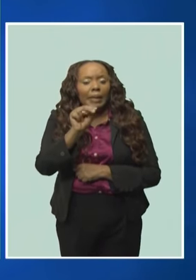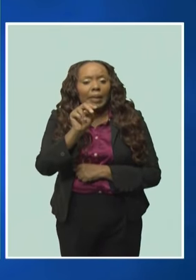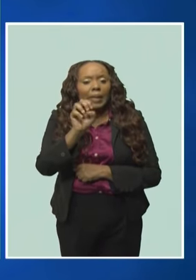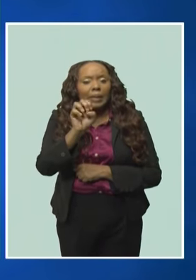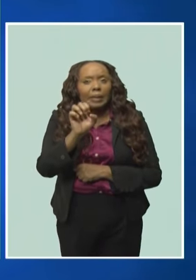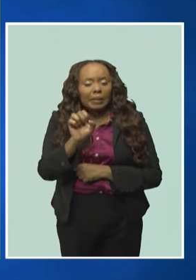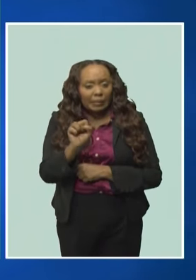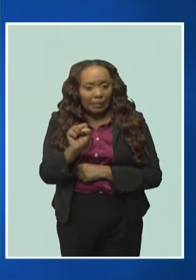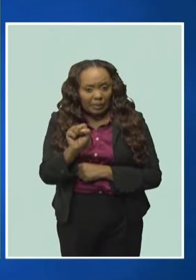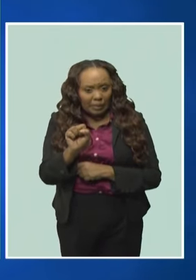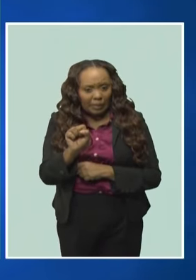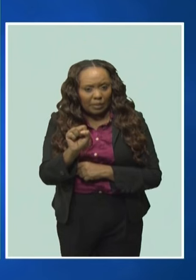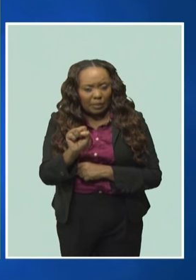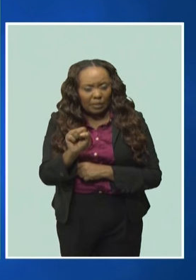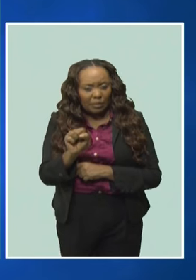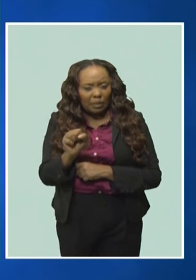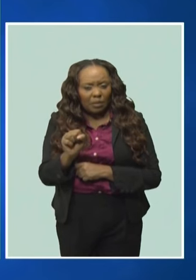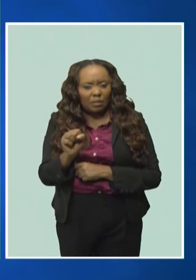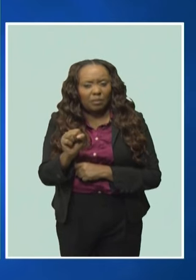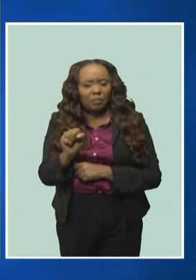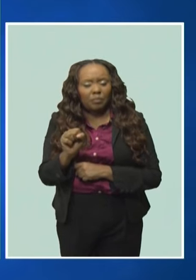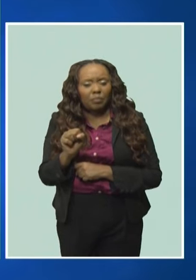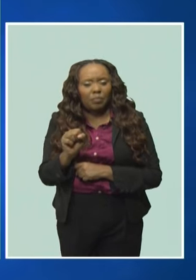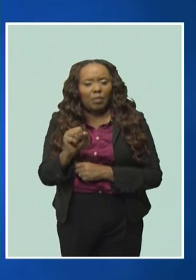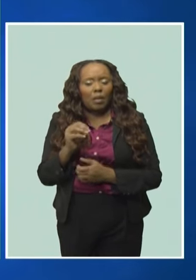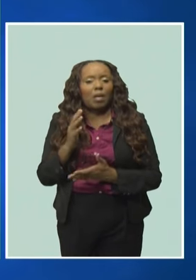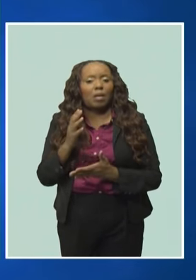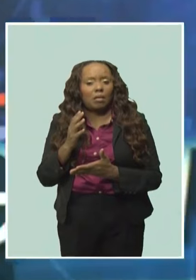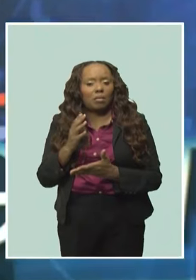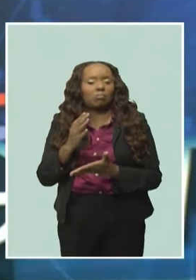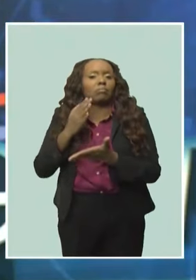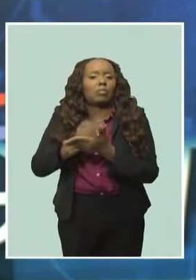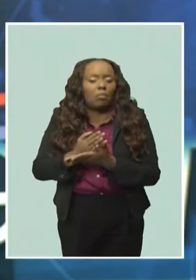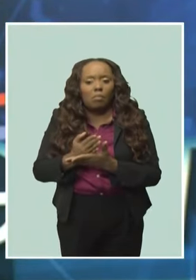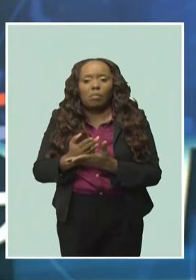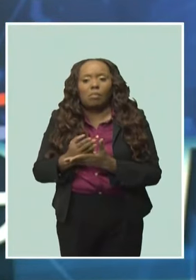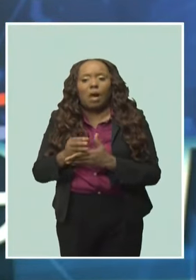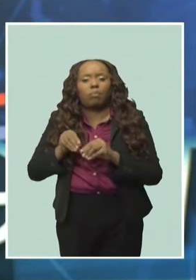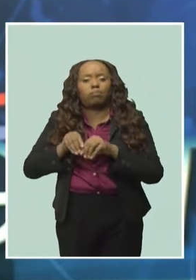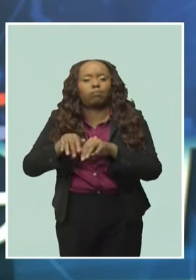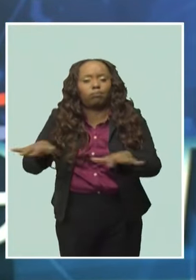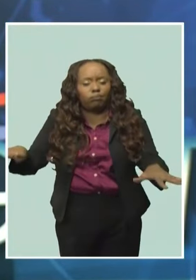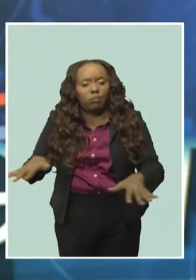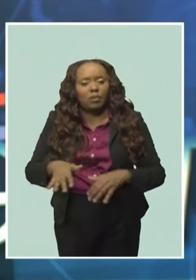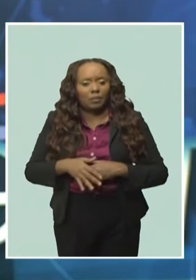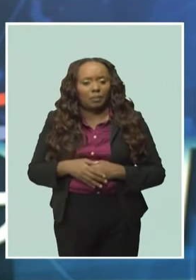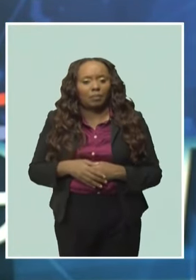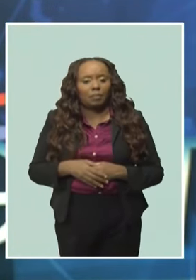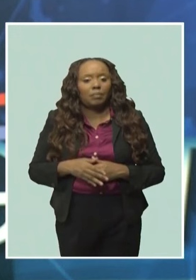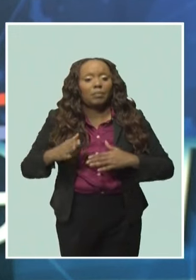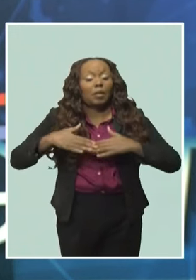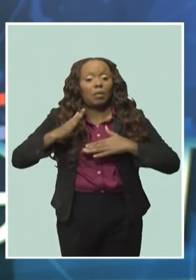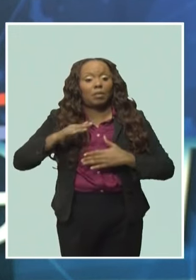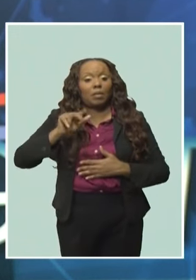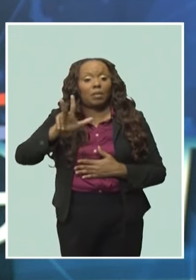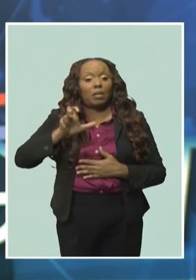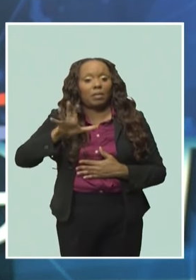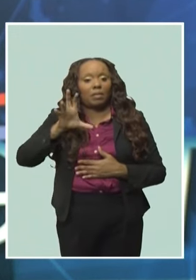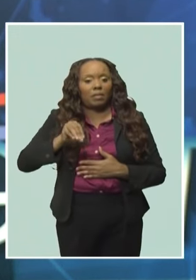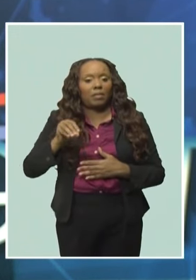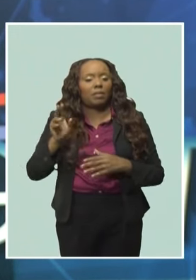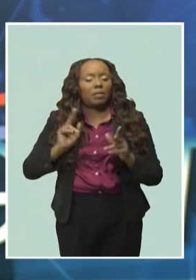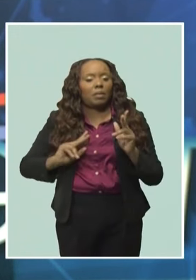the particular disease to infect the plant. Over 350 people have been trained recently